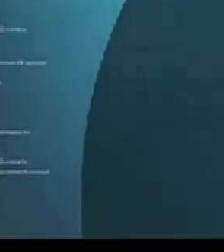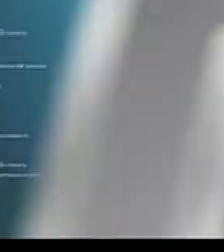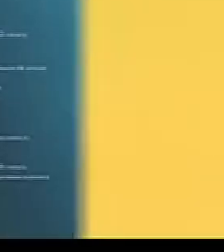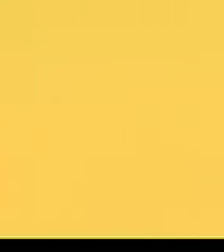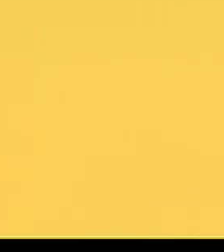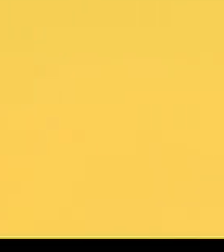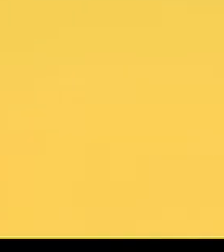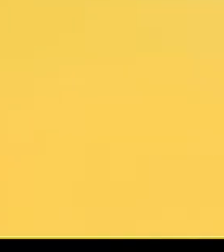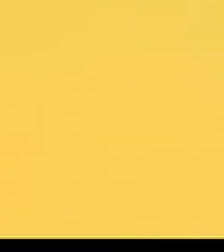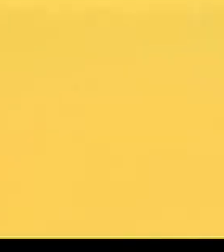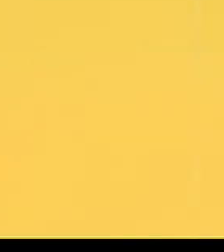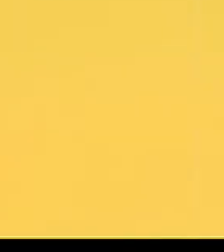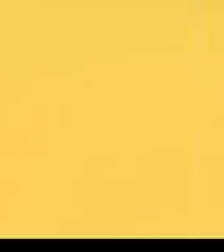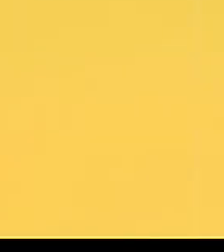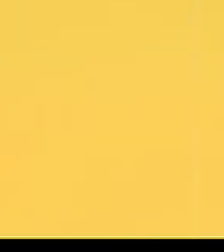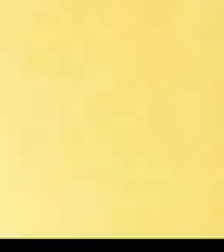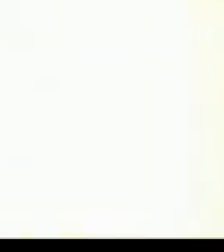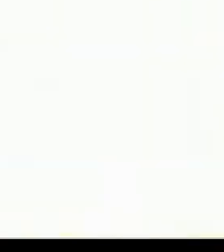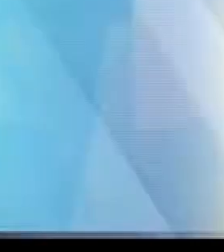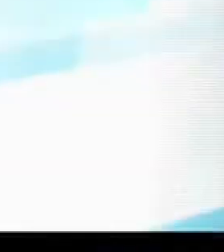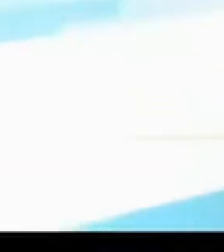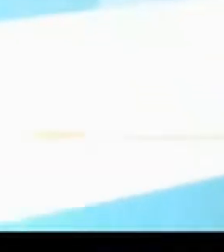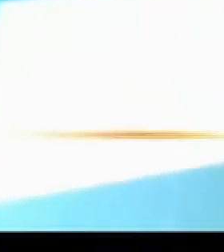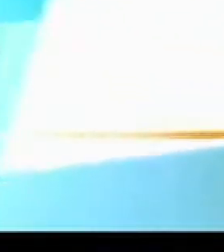Now in HD.